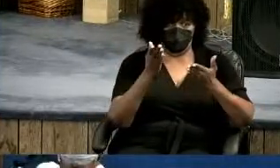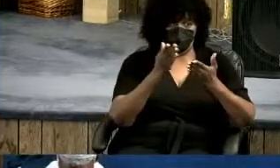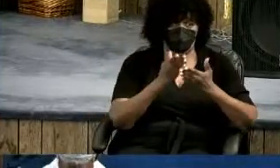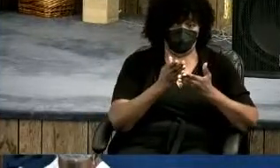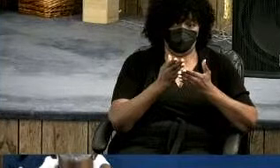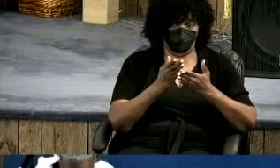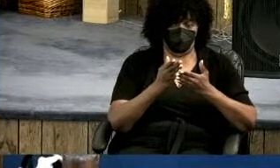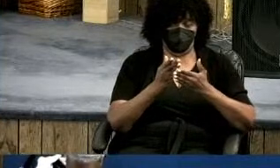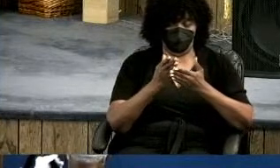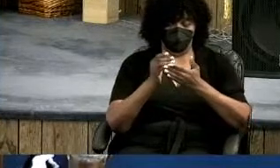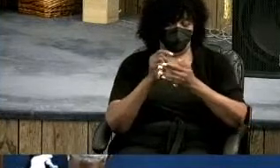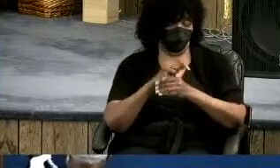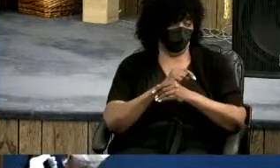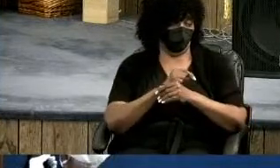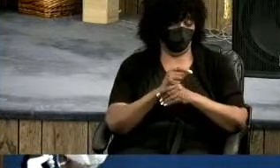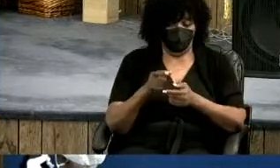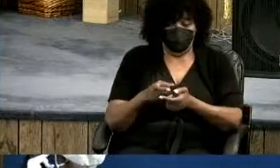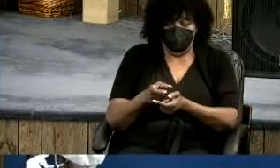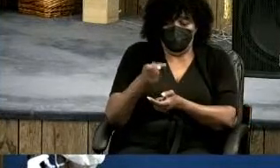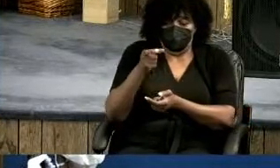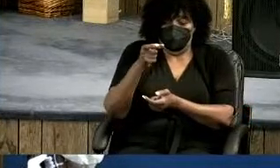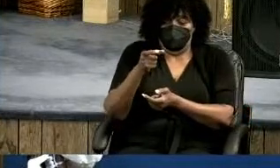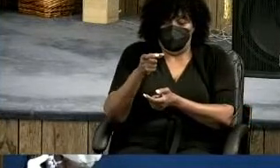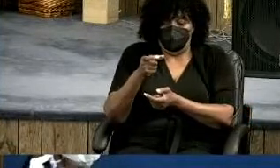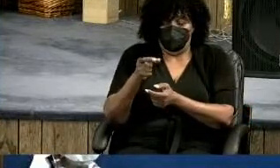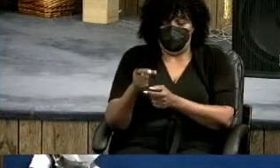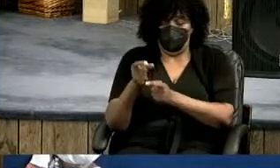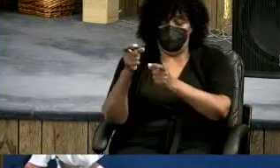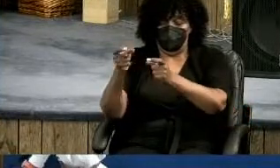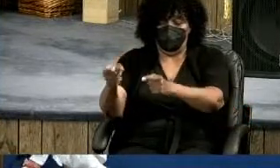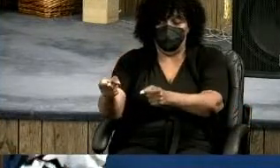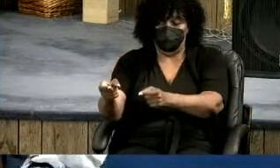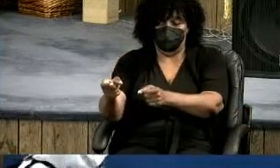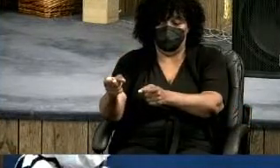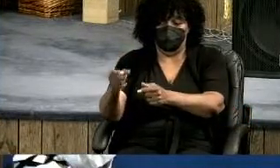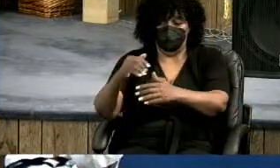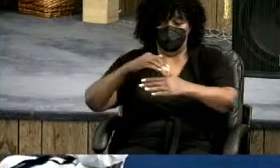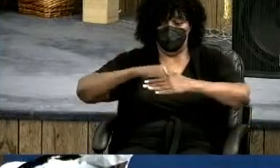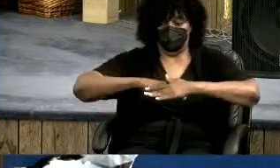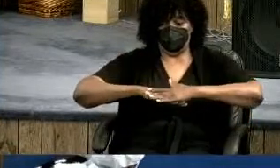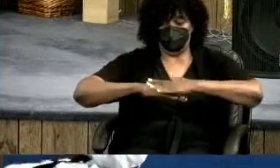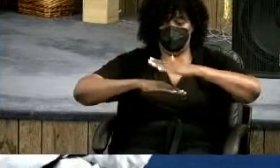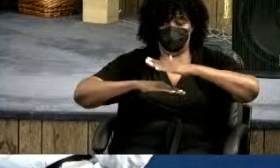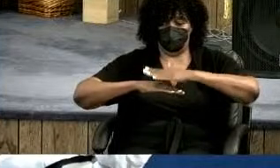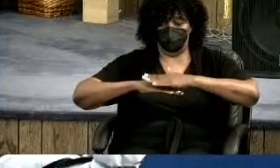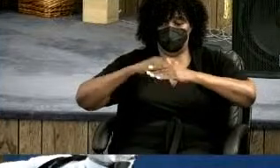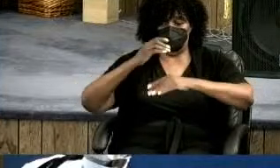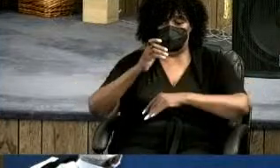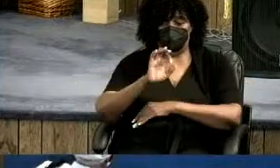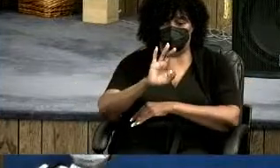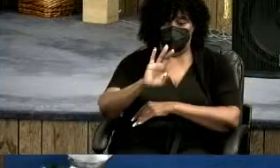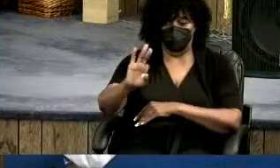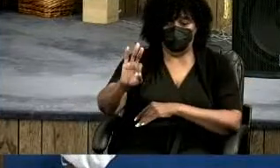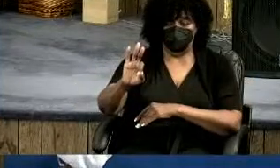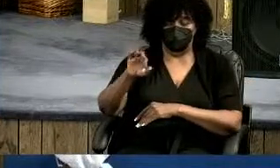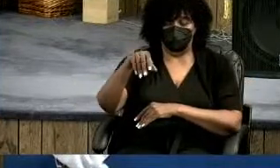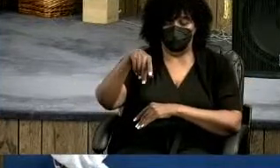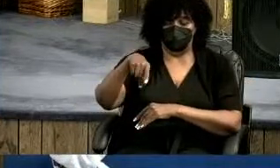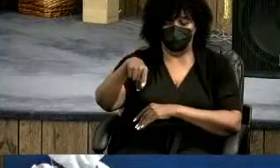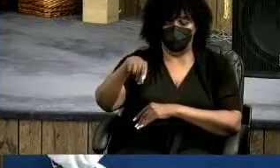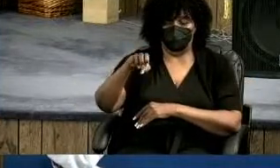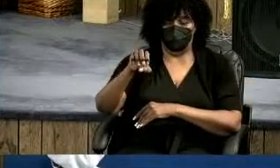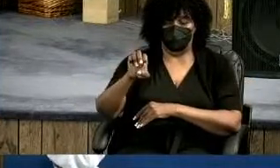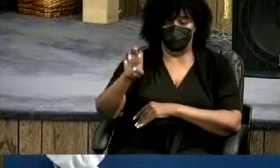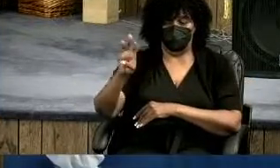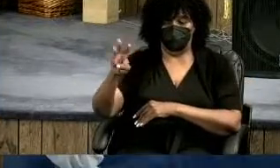there's holders right in the back of the pews. Please place them there. One of the ushers or deacons will come by to get those.